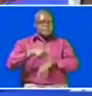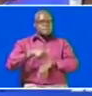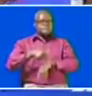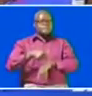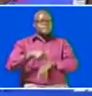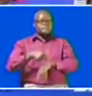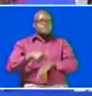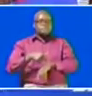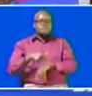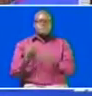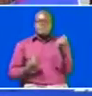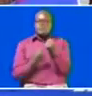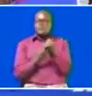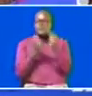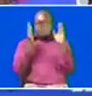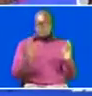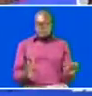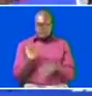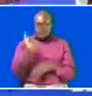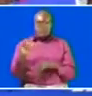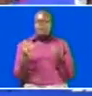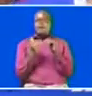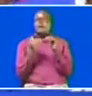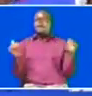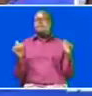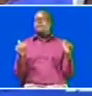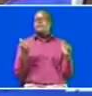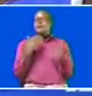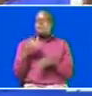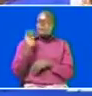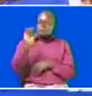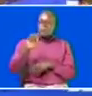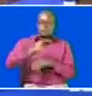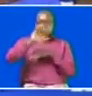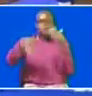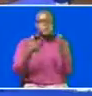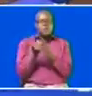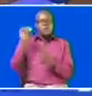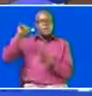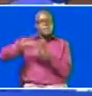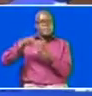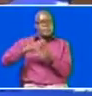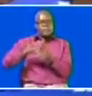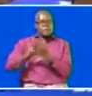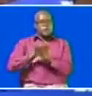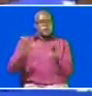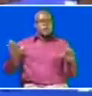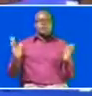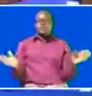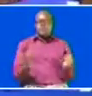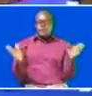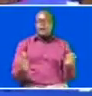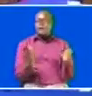when supporters at that level, I want to just ask all the coalition members not to